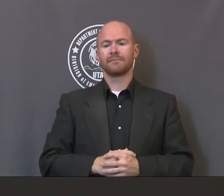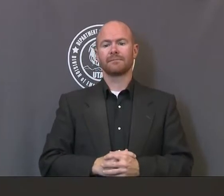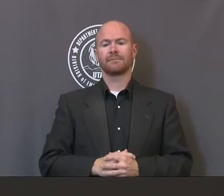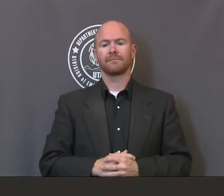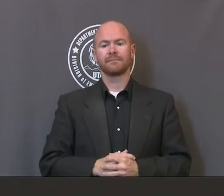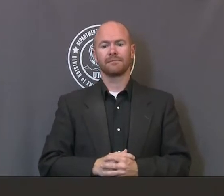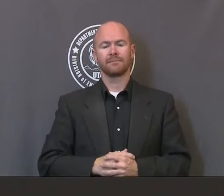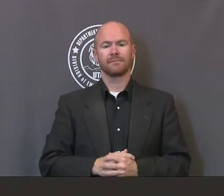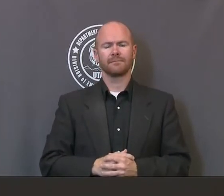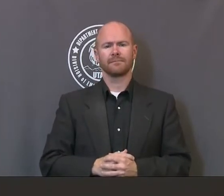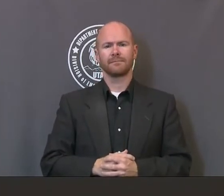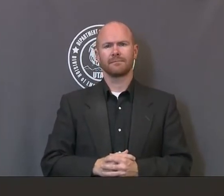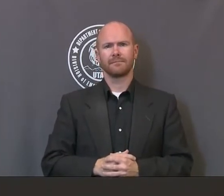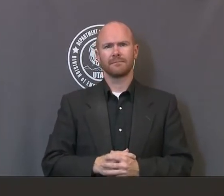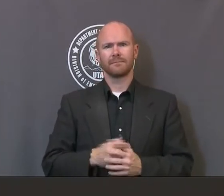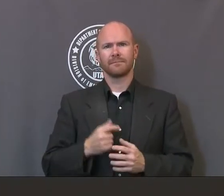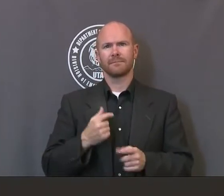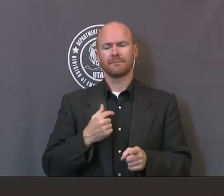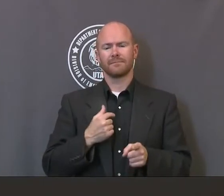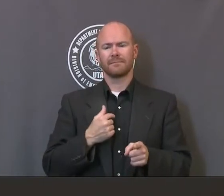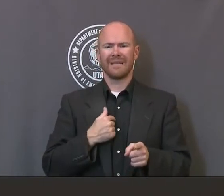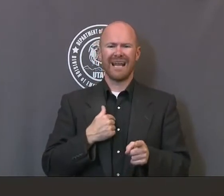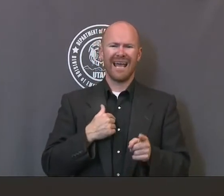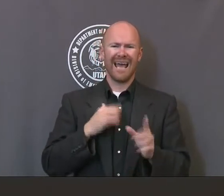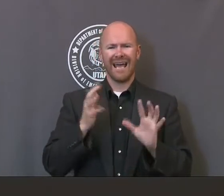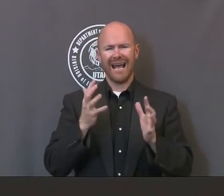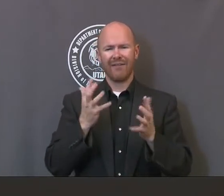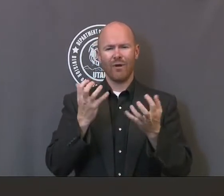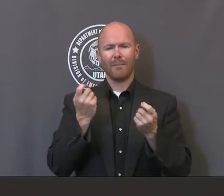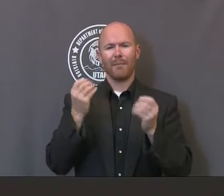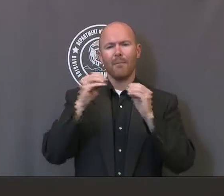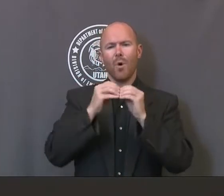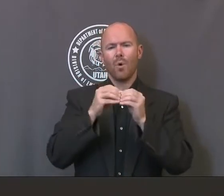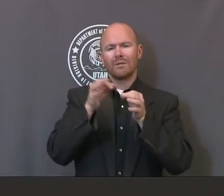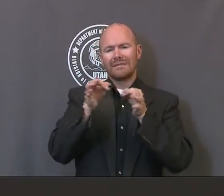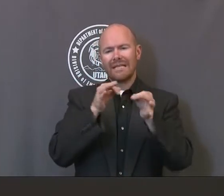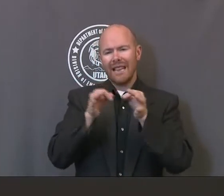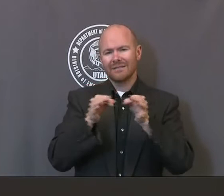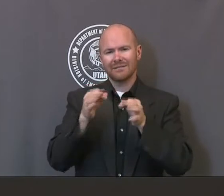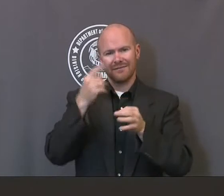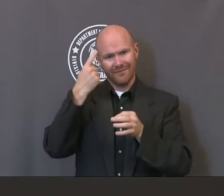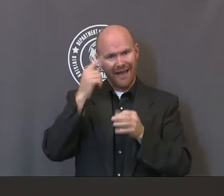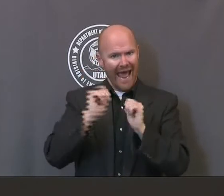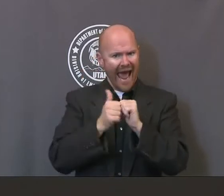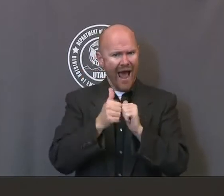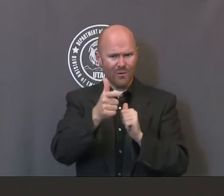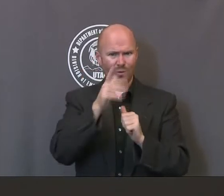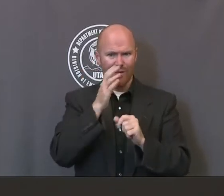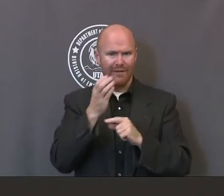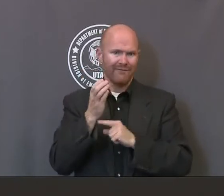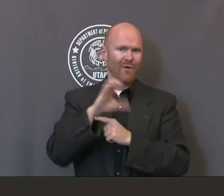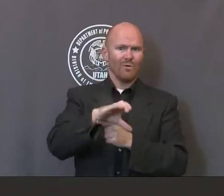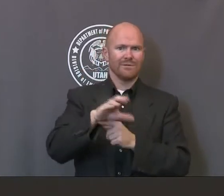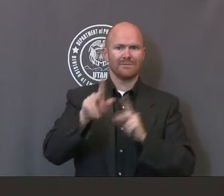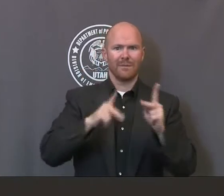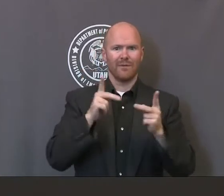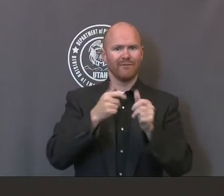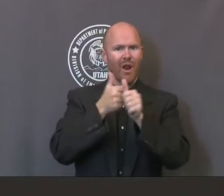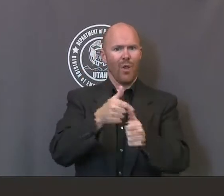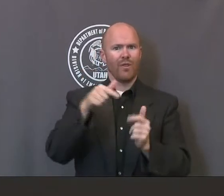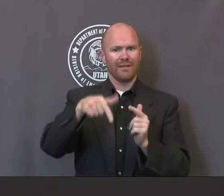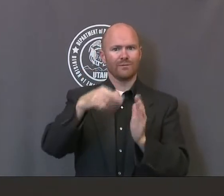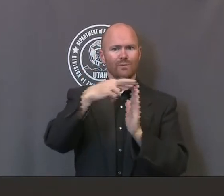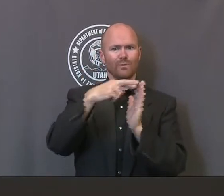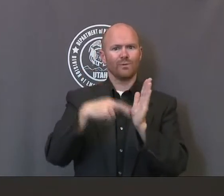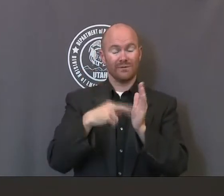I also would like to ask for, I guess, a bit more detail on what the plan is for enforcing this. I know that, for example,